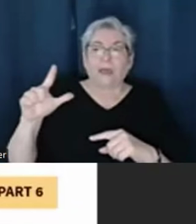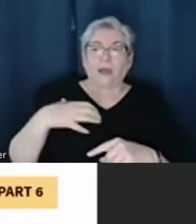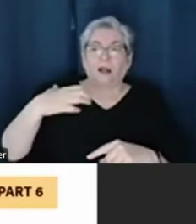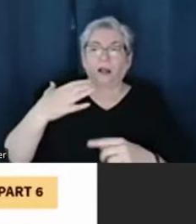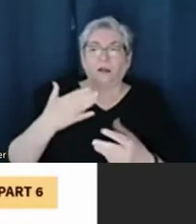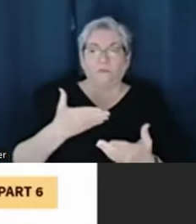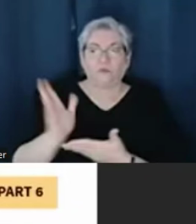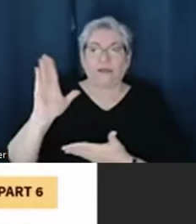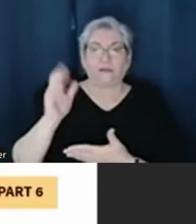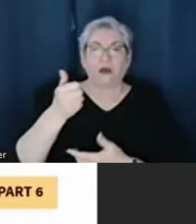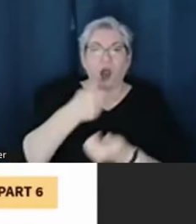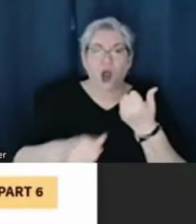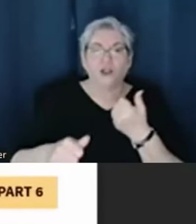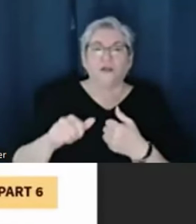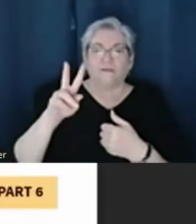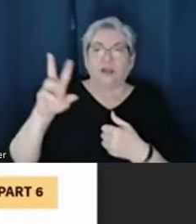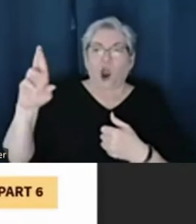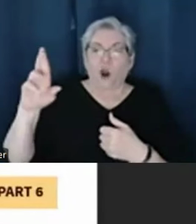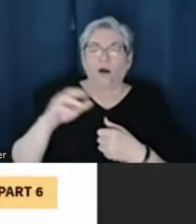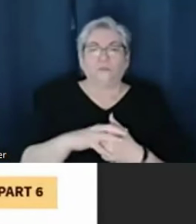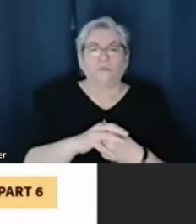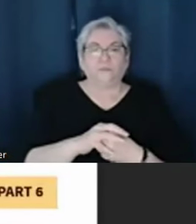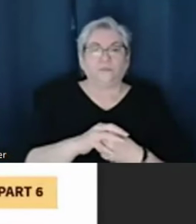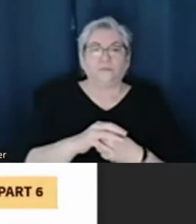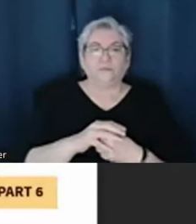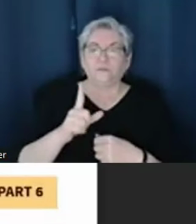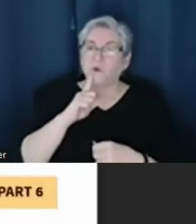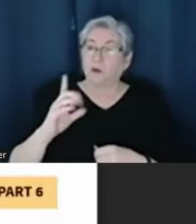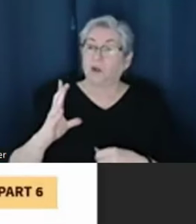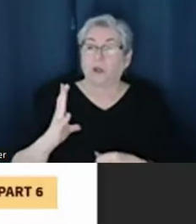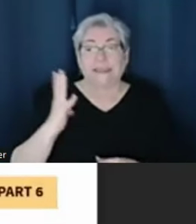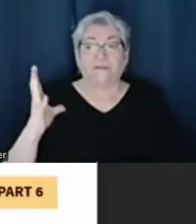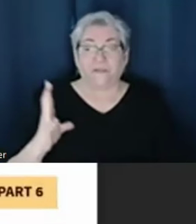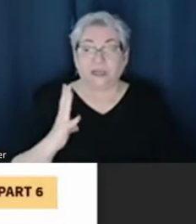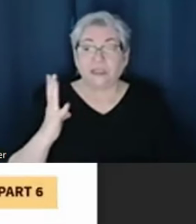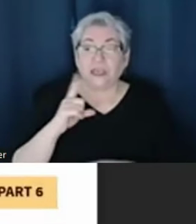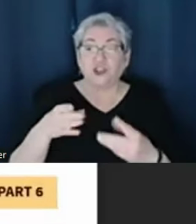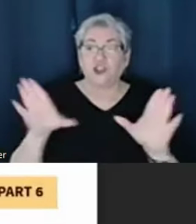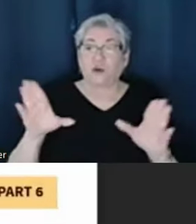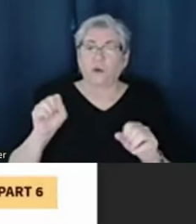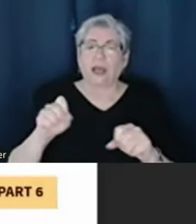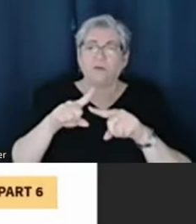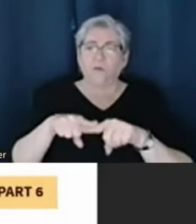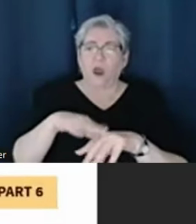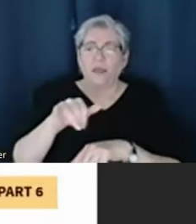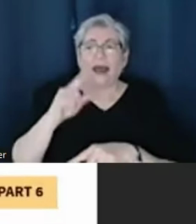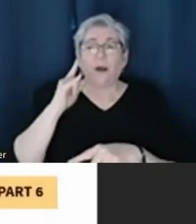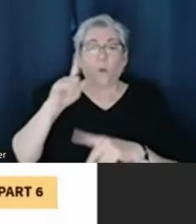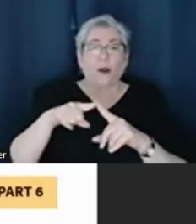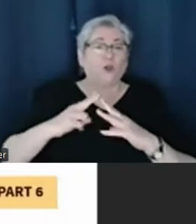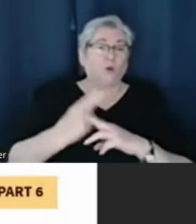rehabilitation. They are sophisticated, and they are generally pretty reliable when they are